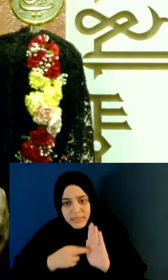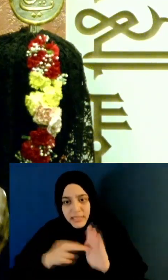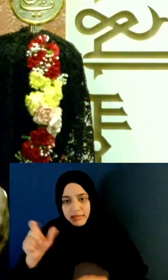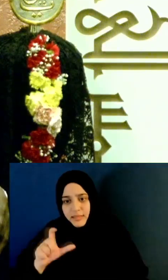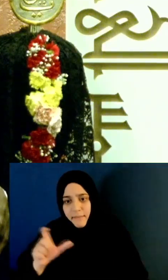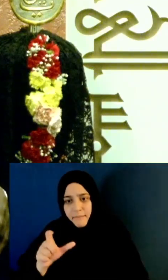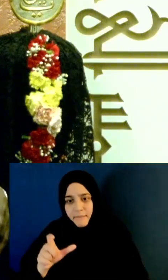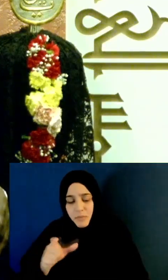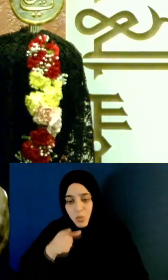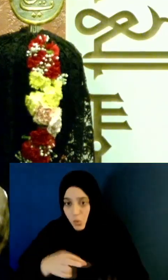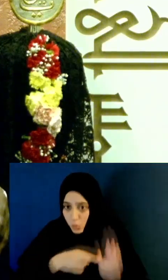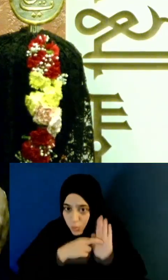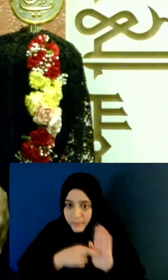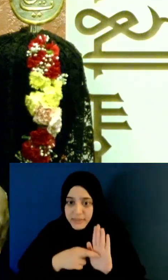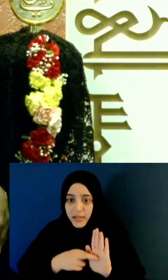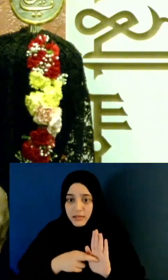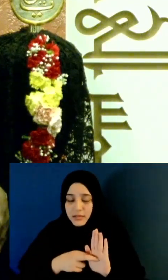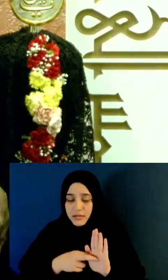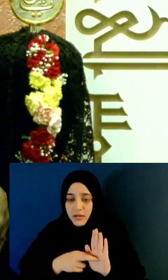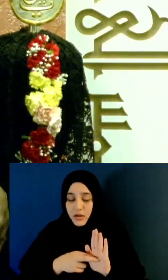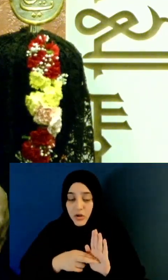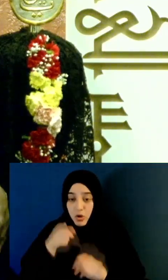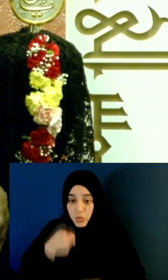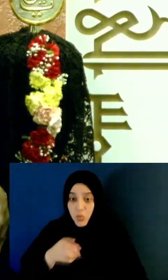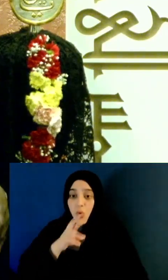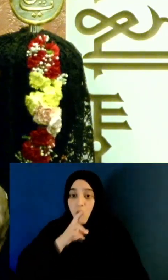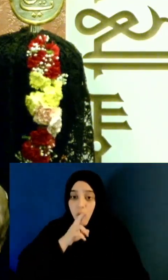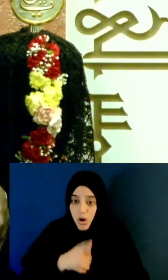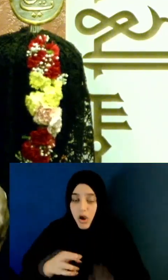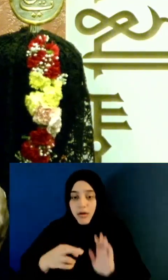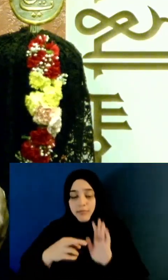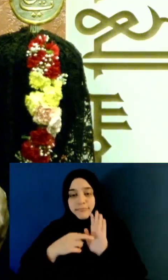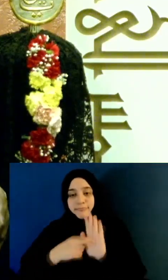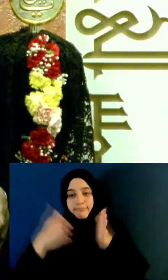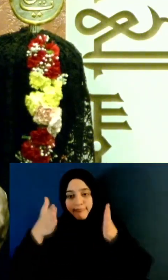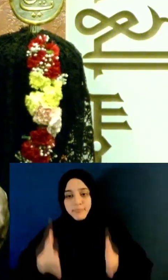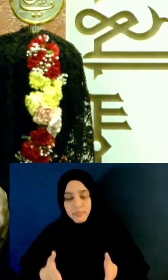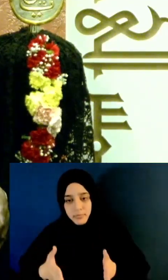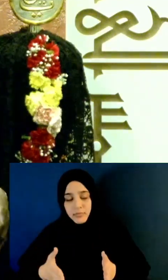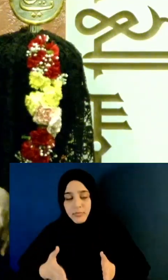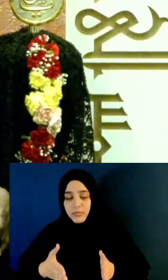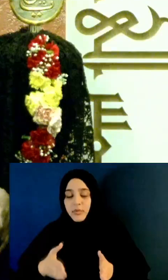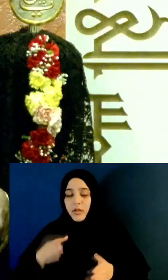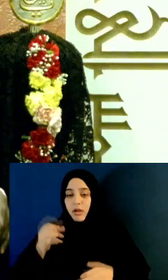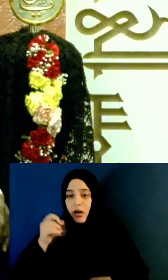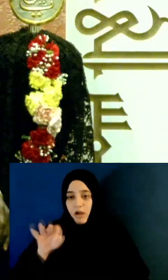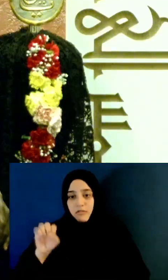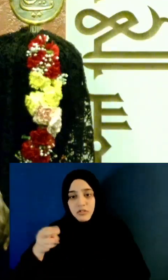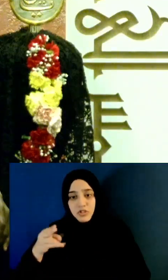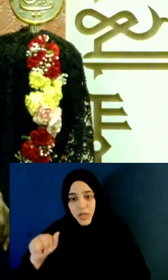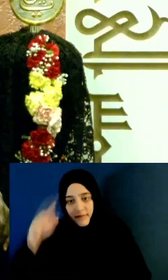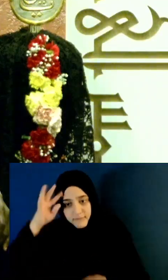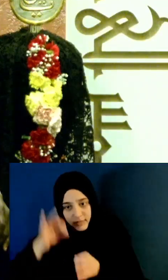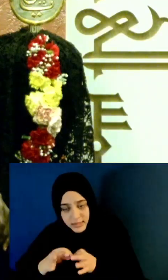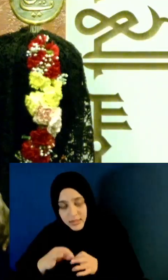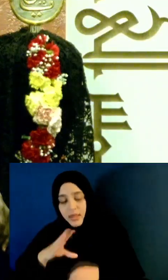You are an ambassador of tashayyu, an ambassador of Islam. You don't have to be